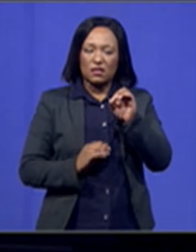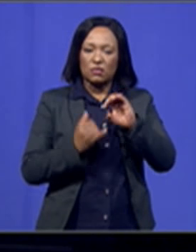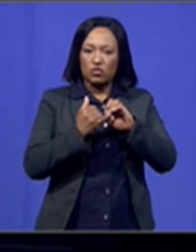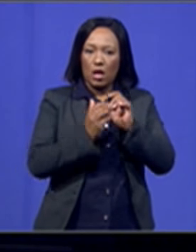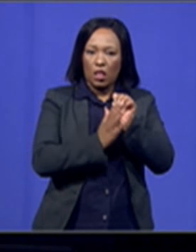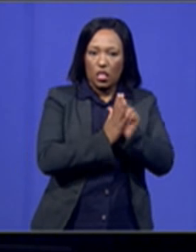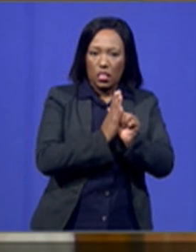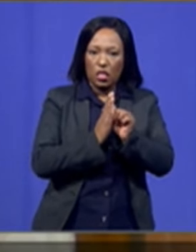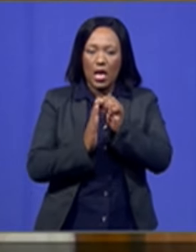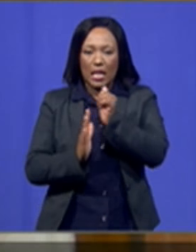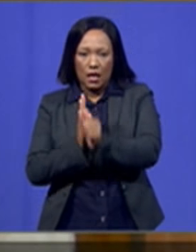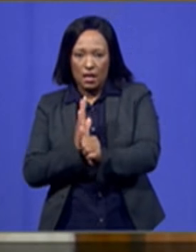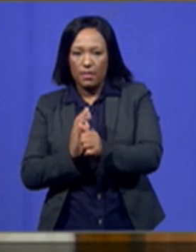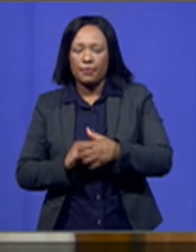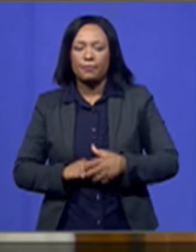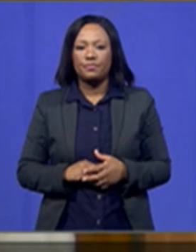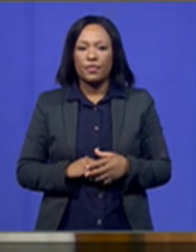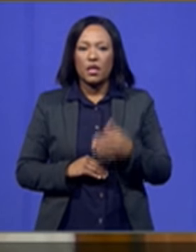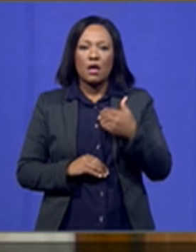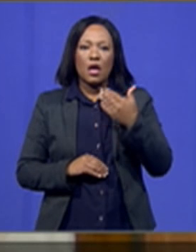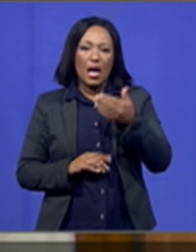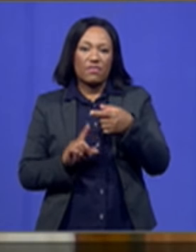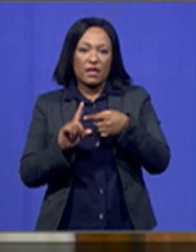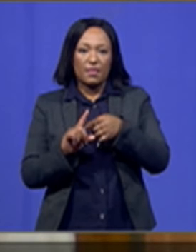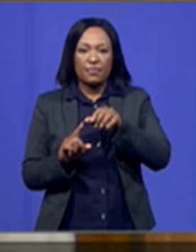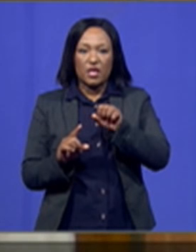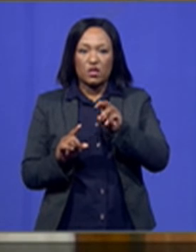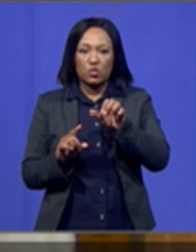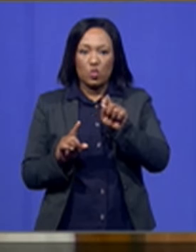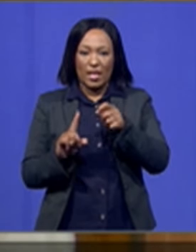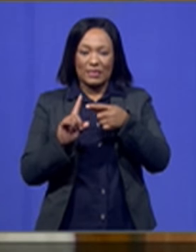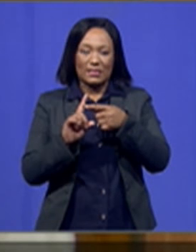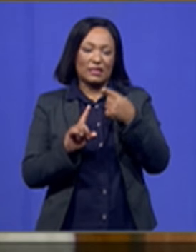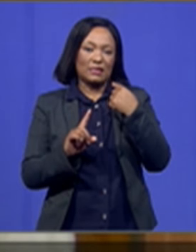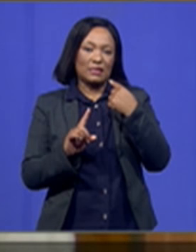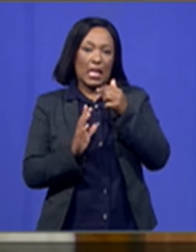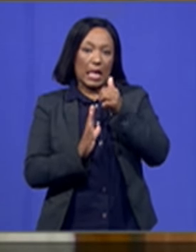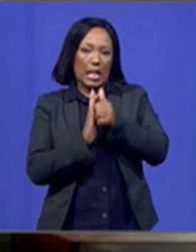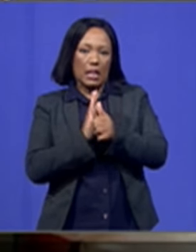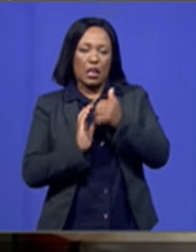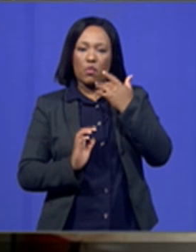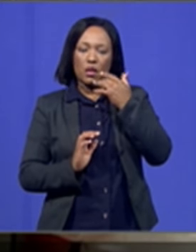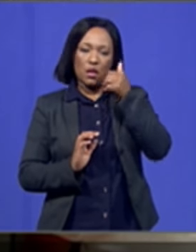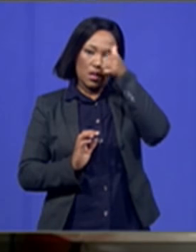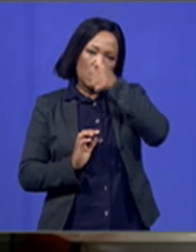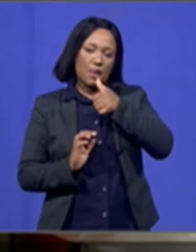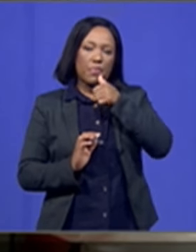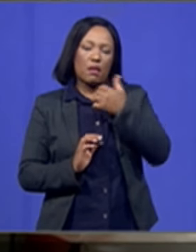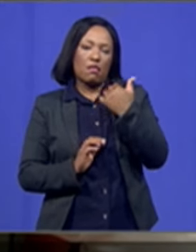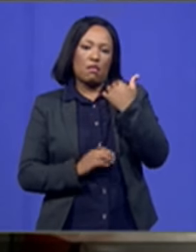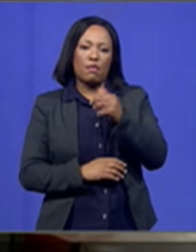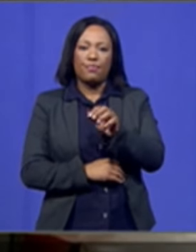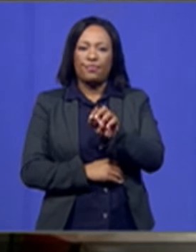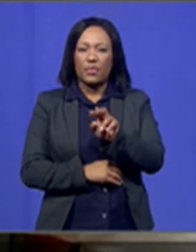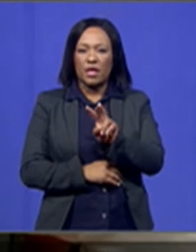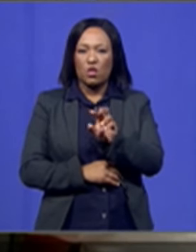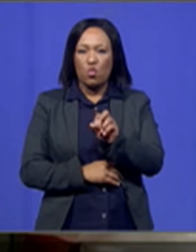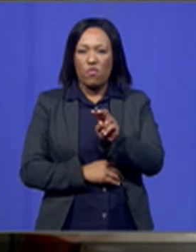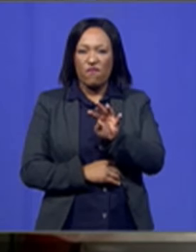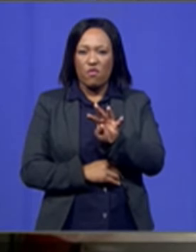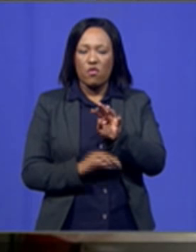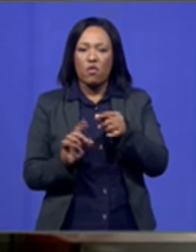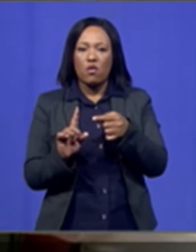polaong. Kamora polao ya Swart ka Mmesa bopaki bo amanang le nyewe bo ile ba nehelwa